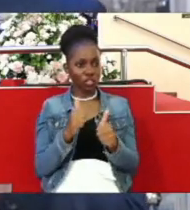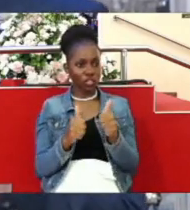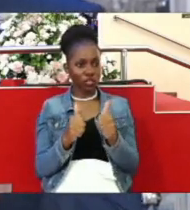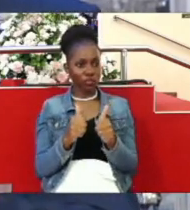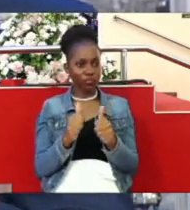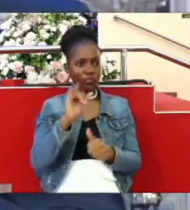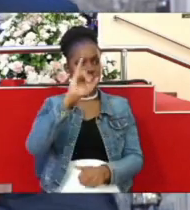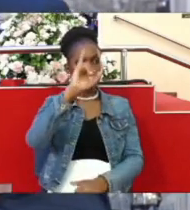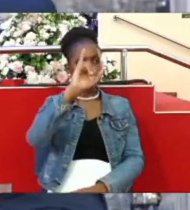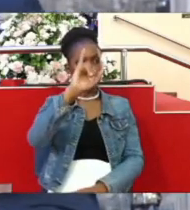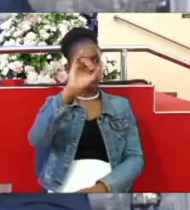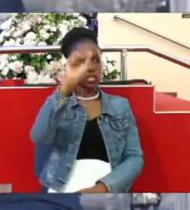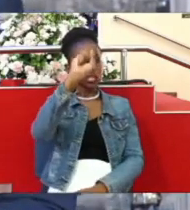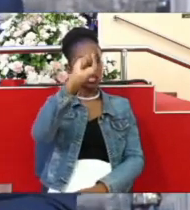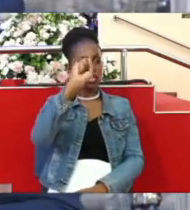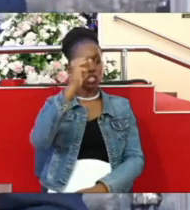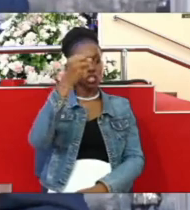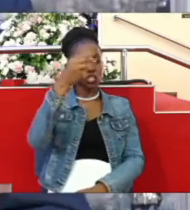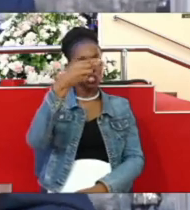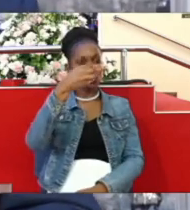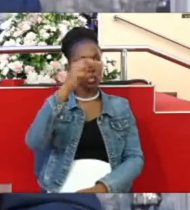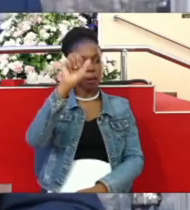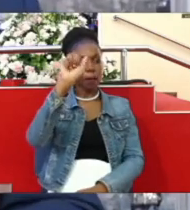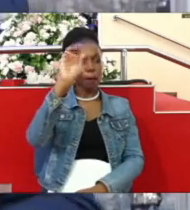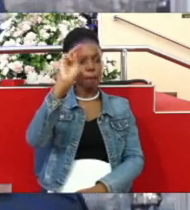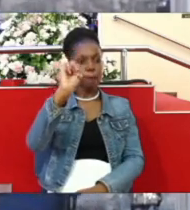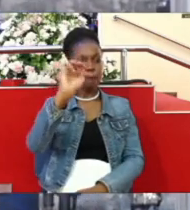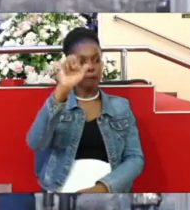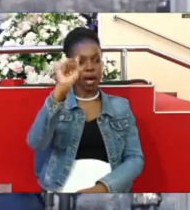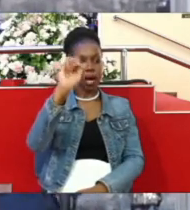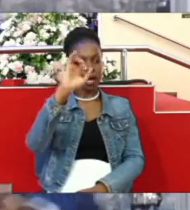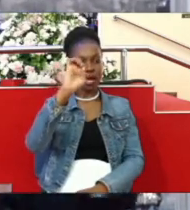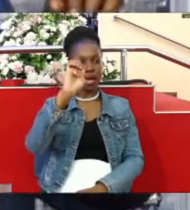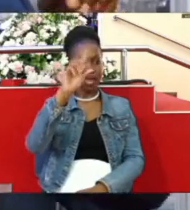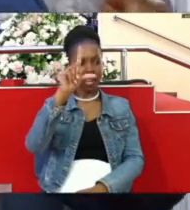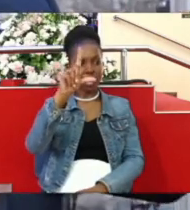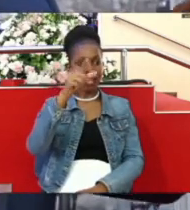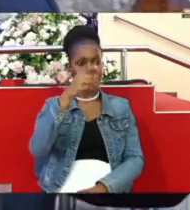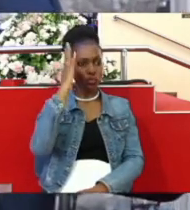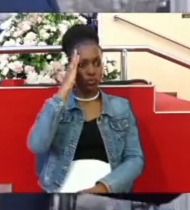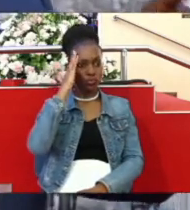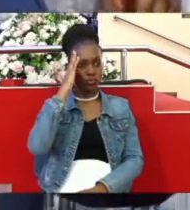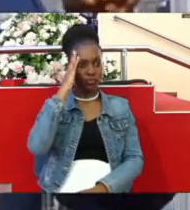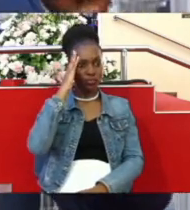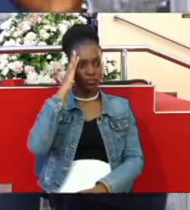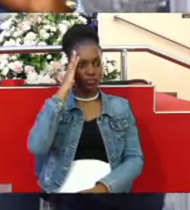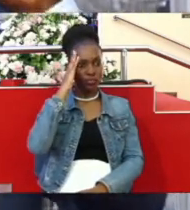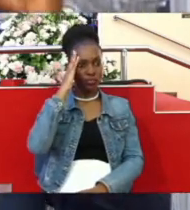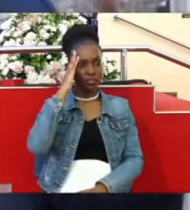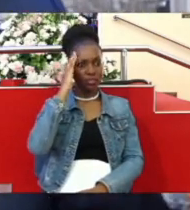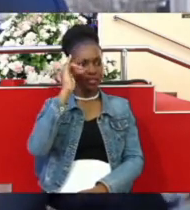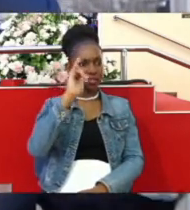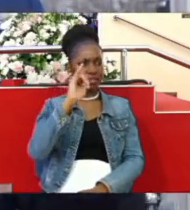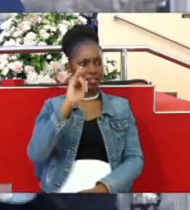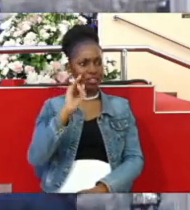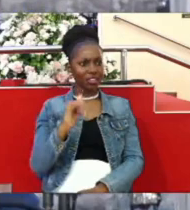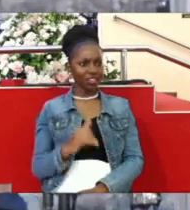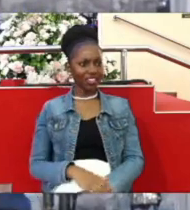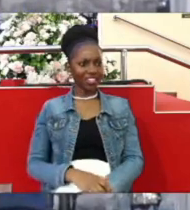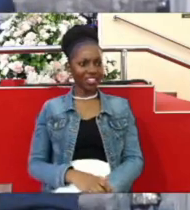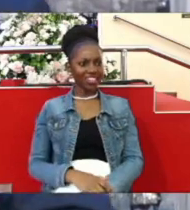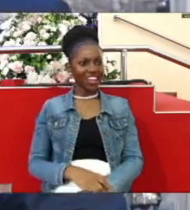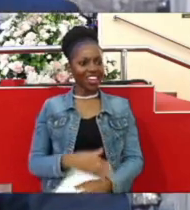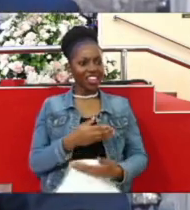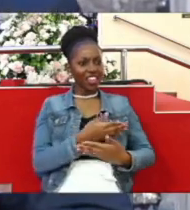And gave that name Ishmael. Did you know that negative thing that you are battling with